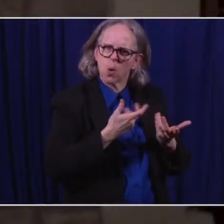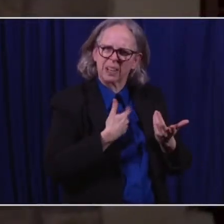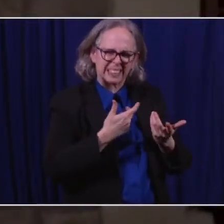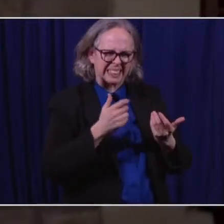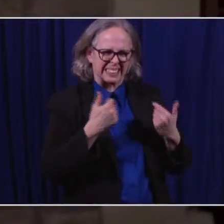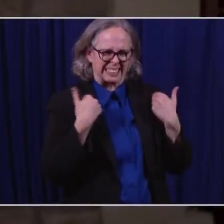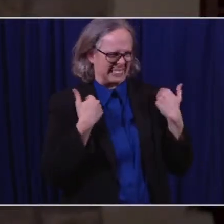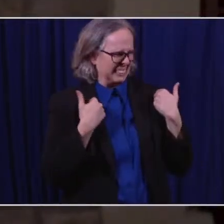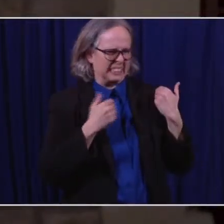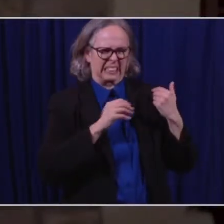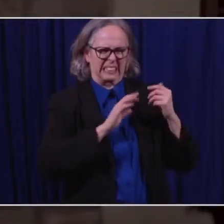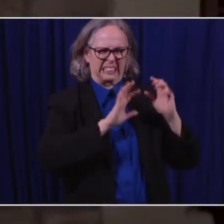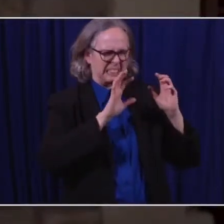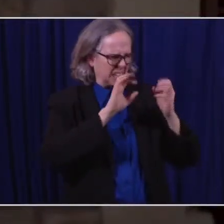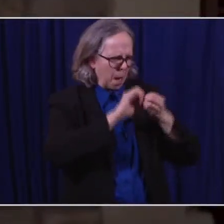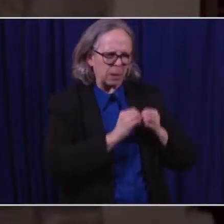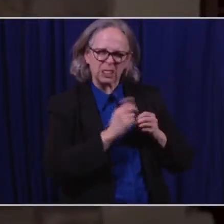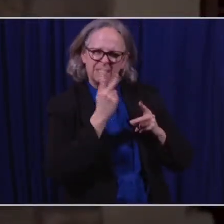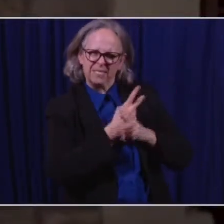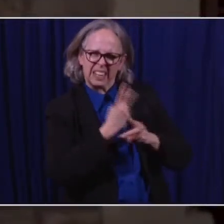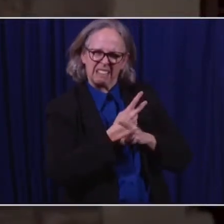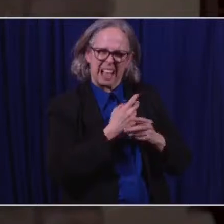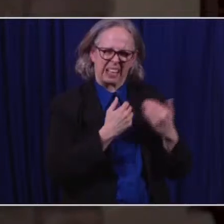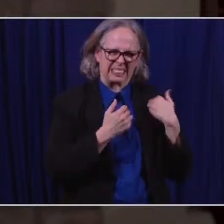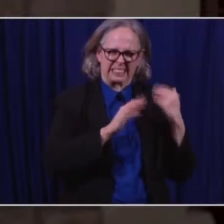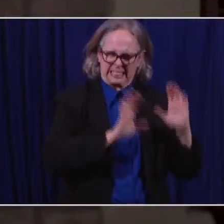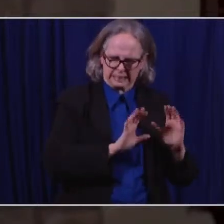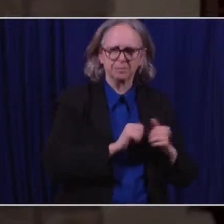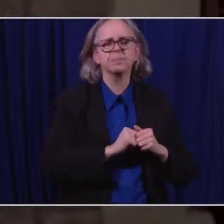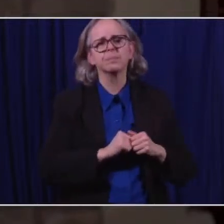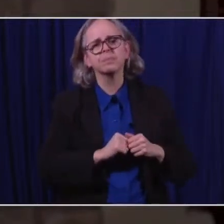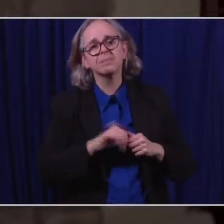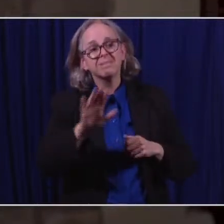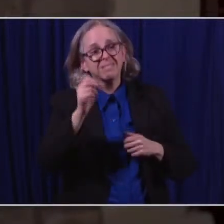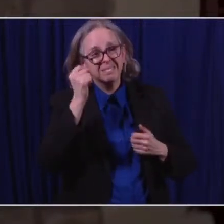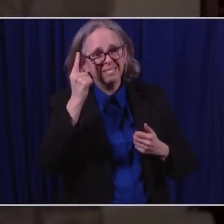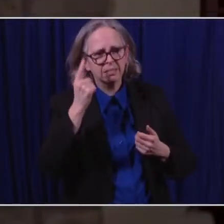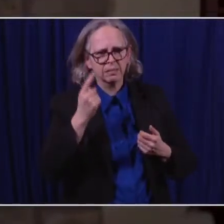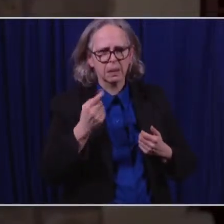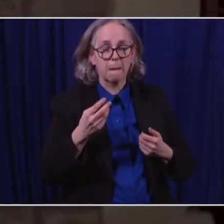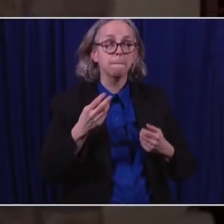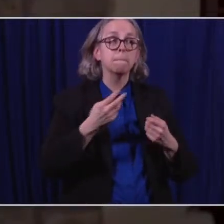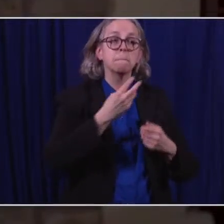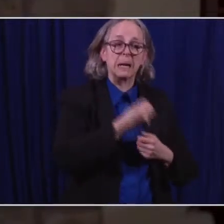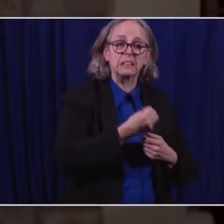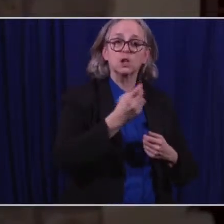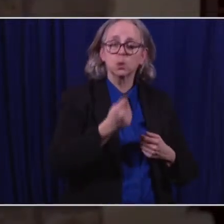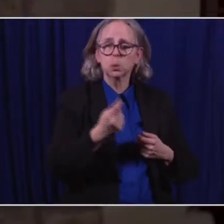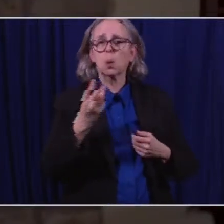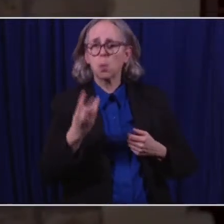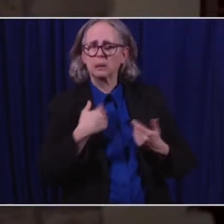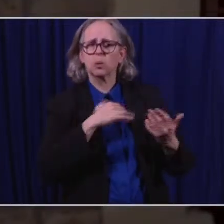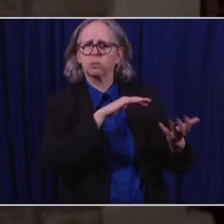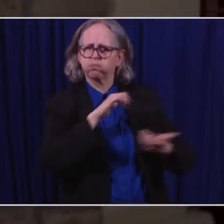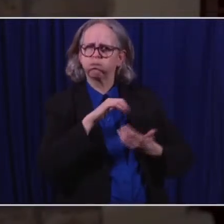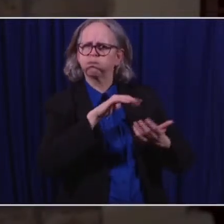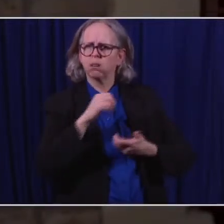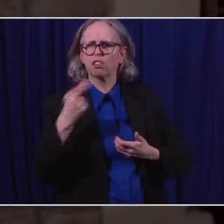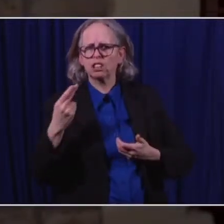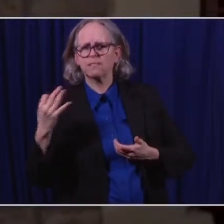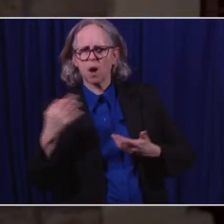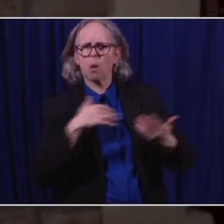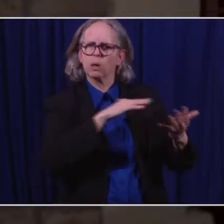because shipments are made in here on Monday, Tuesday, Wednesday, and Thursday. We asked people to